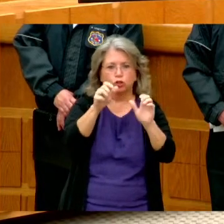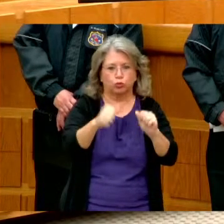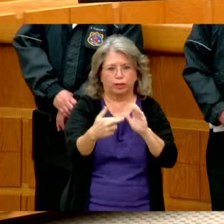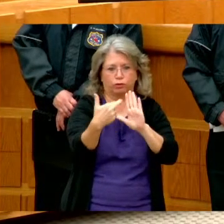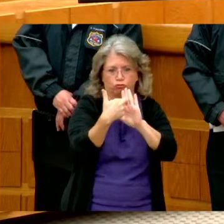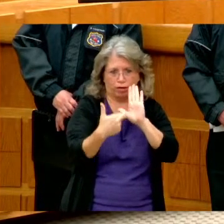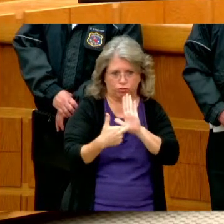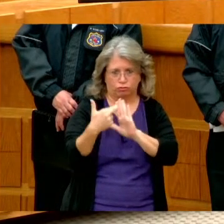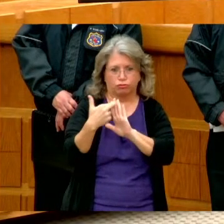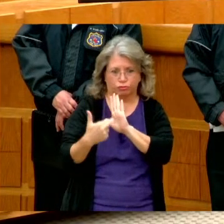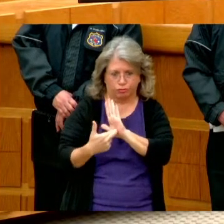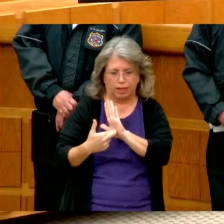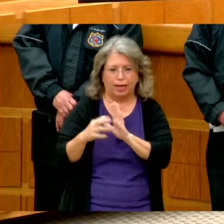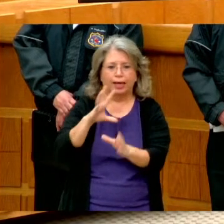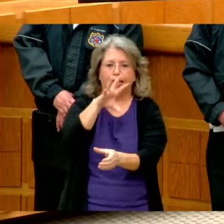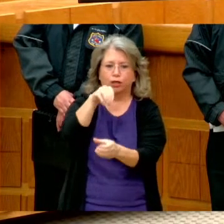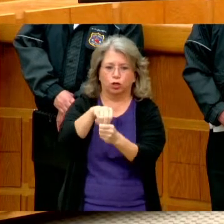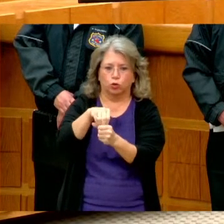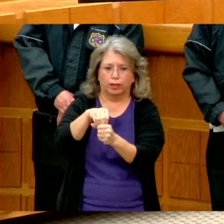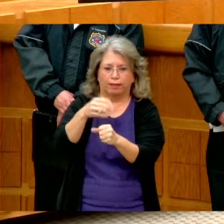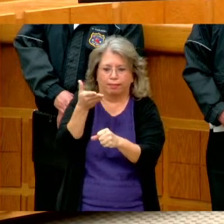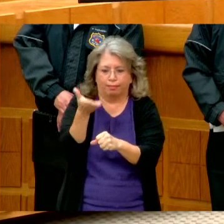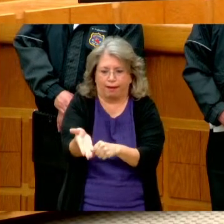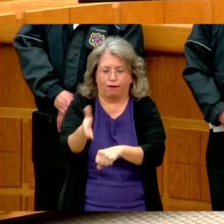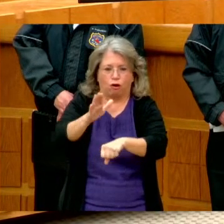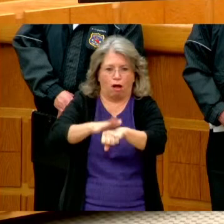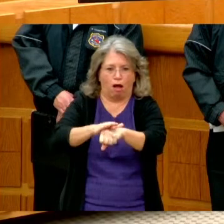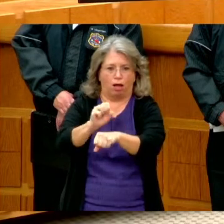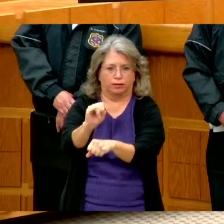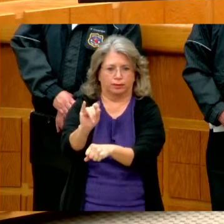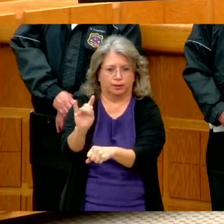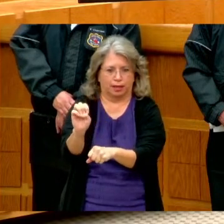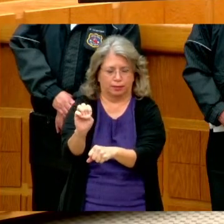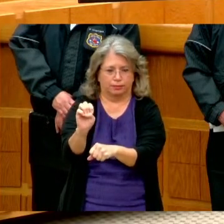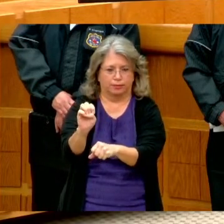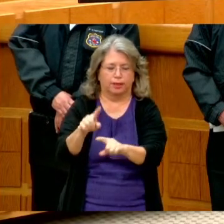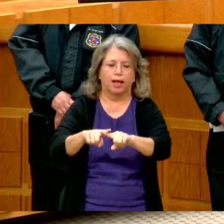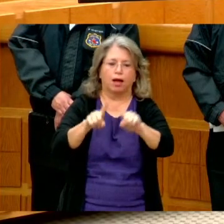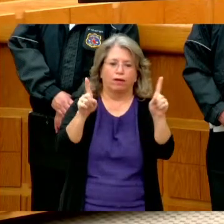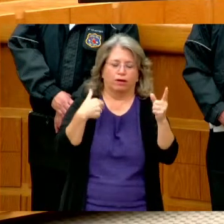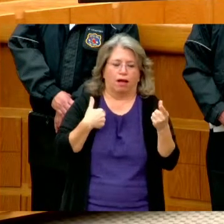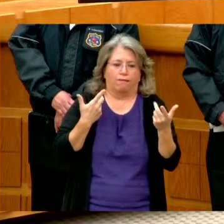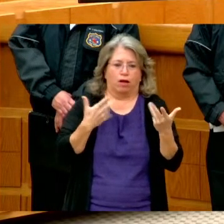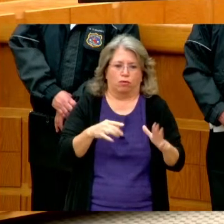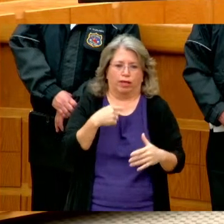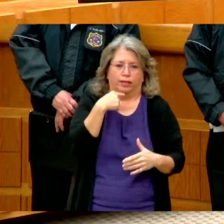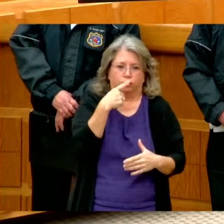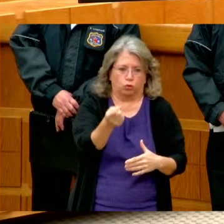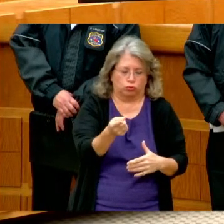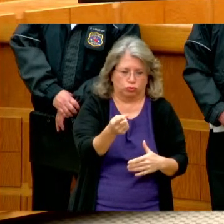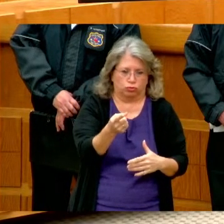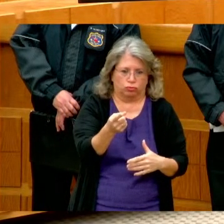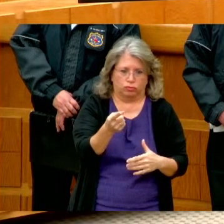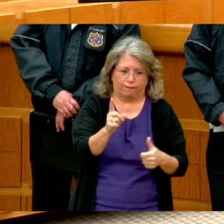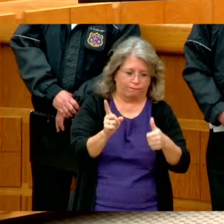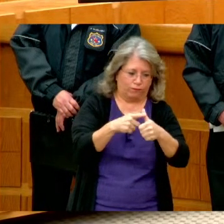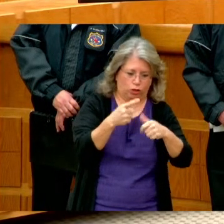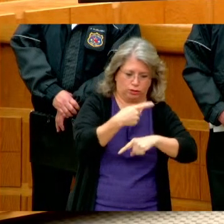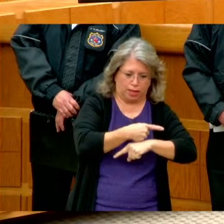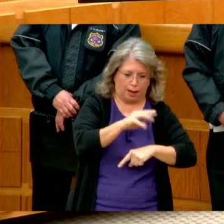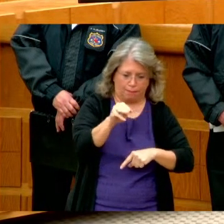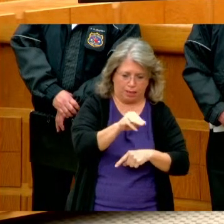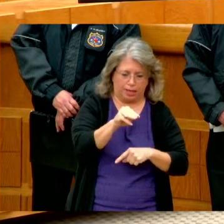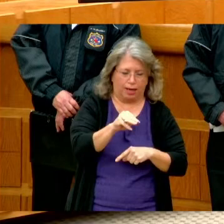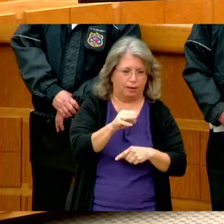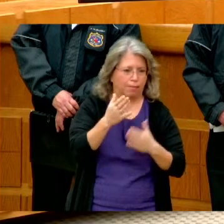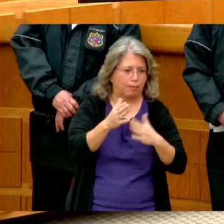including on-site. However, I've already told you day one, how much are we going to be able to do? Only half day. The